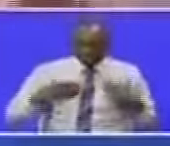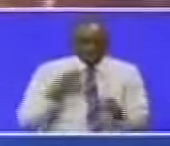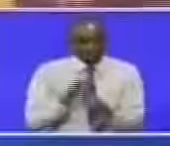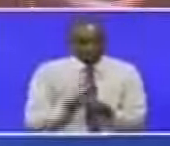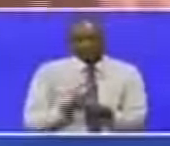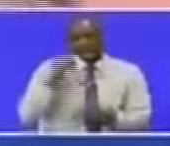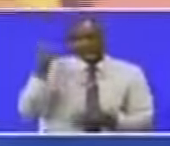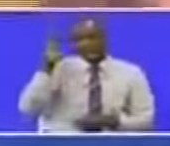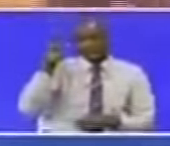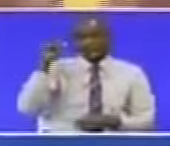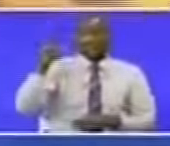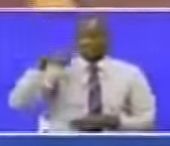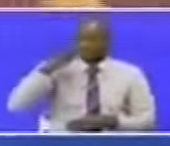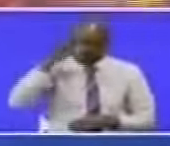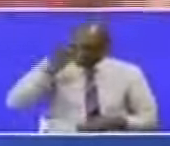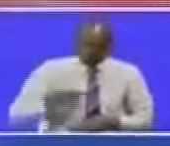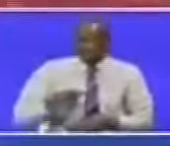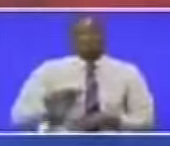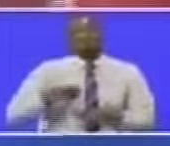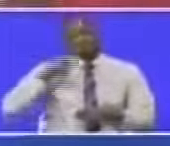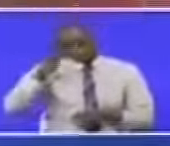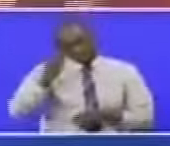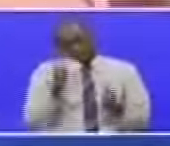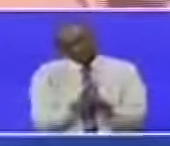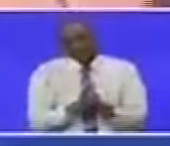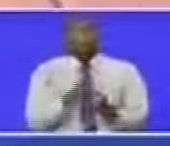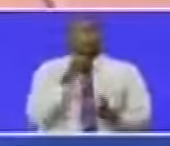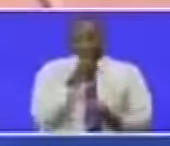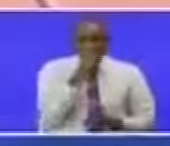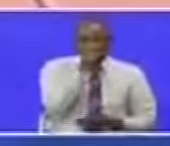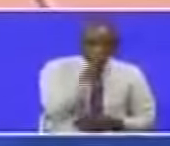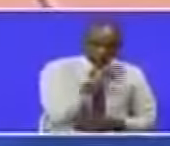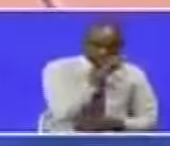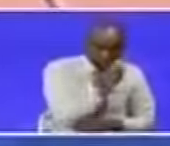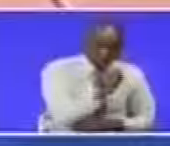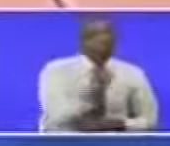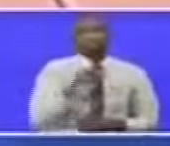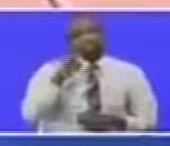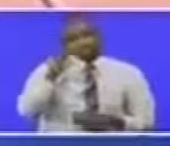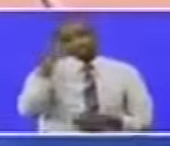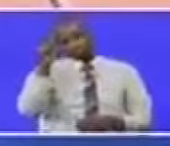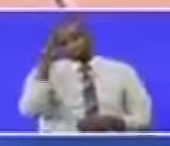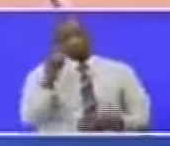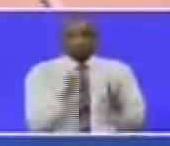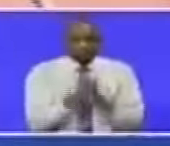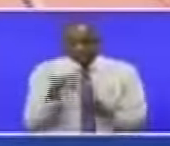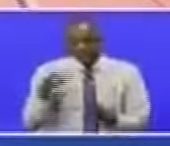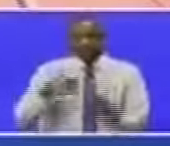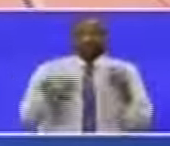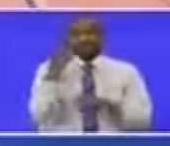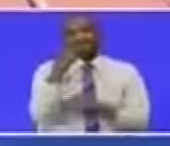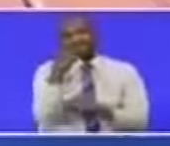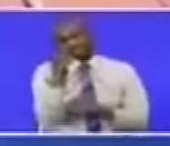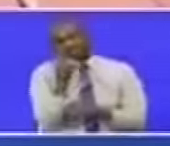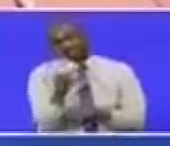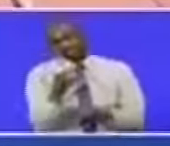Abel Mutai was victorious in 3,000 meter steeplechase, while in the men's 5,000 meter, Silas Ruto outclassed Emmanuel Kipsang to win in a time of